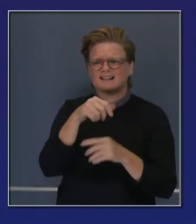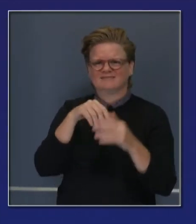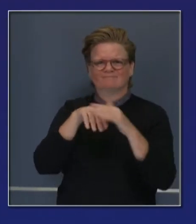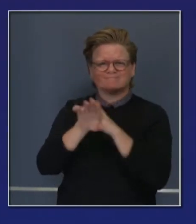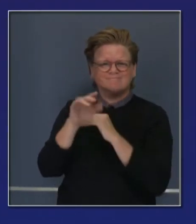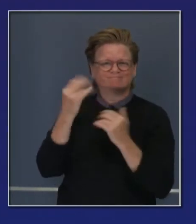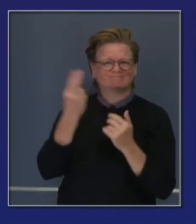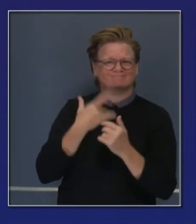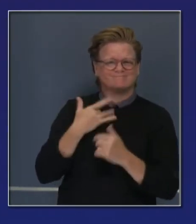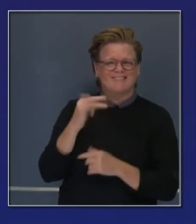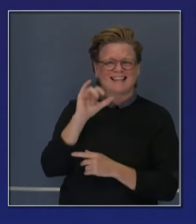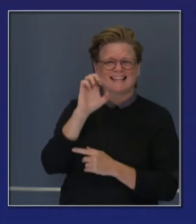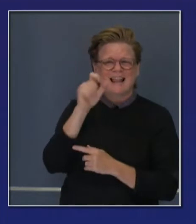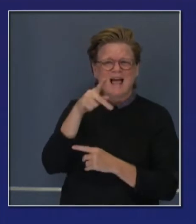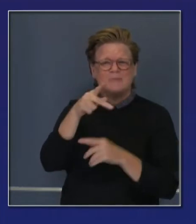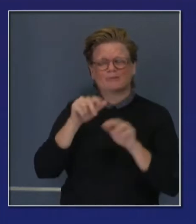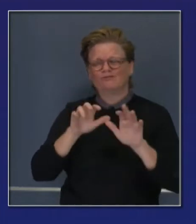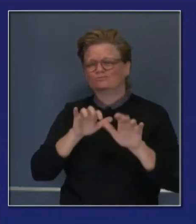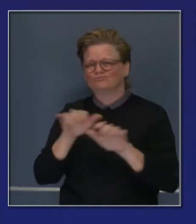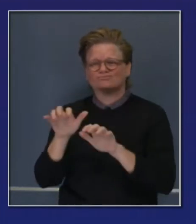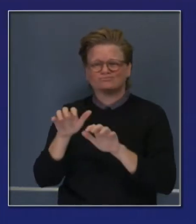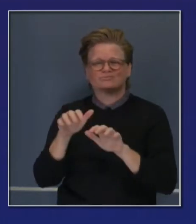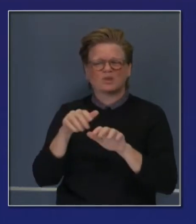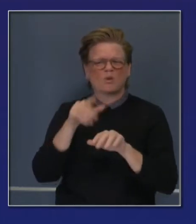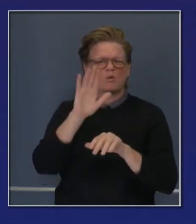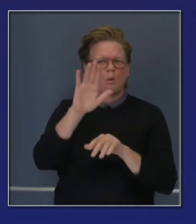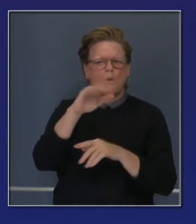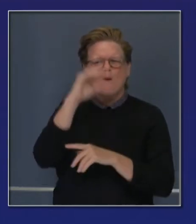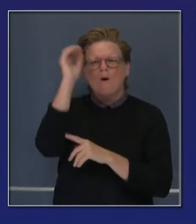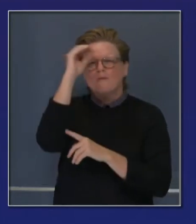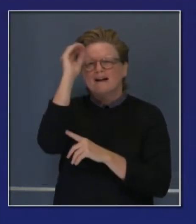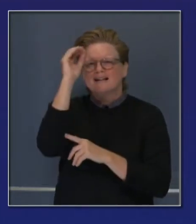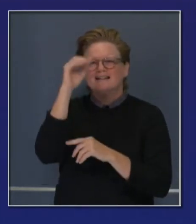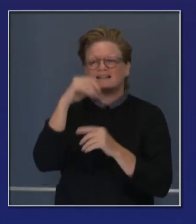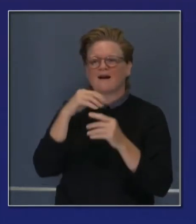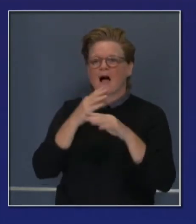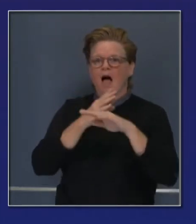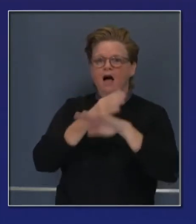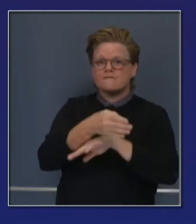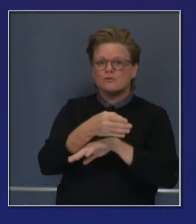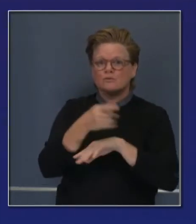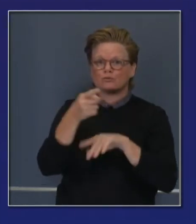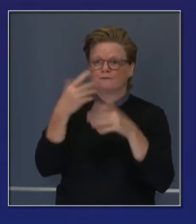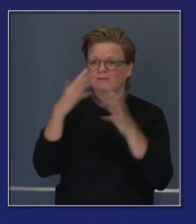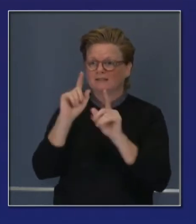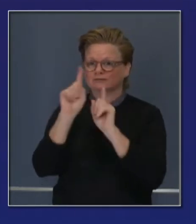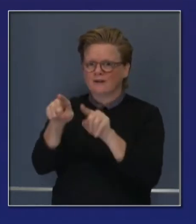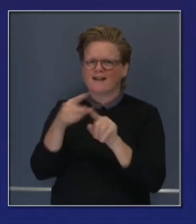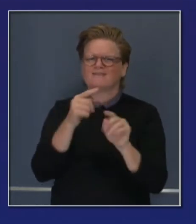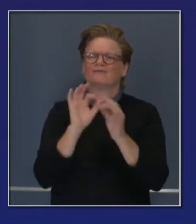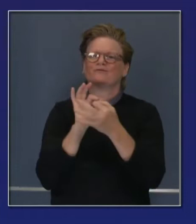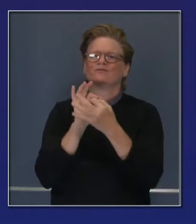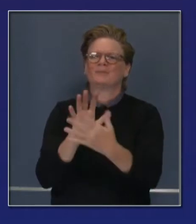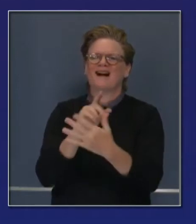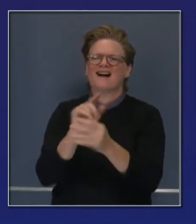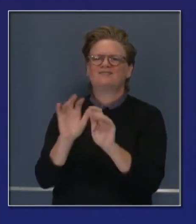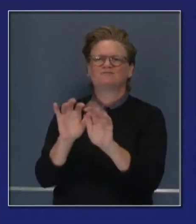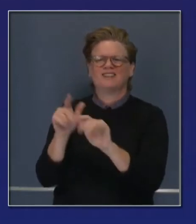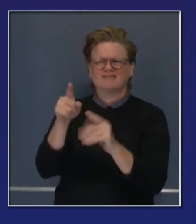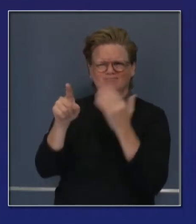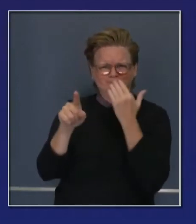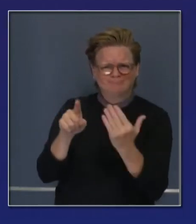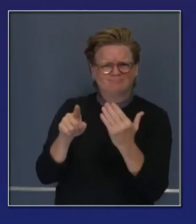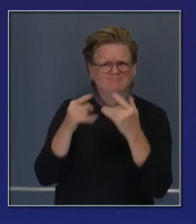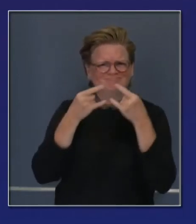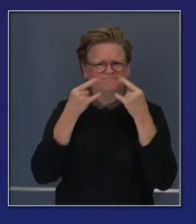now the customer validation as it relates to health and safety, not just the quality of an experience or a particular product.